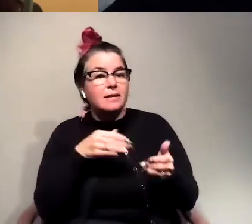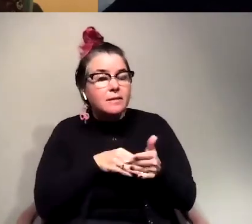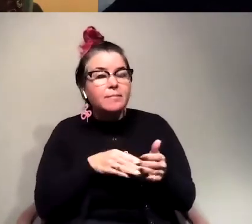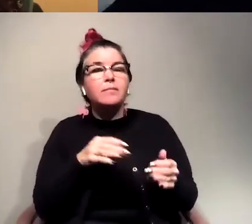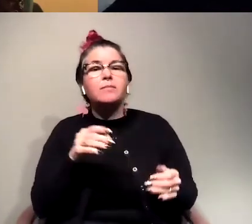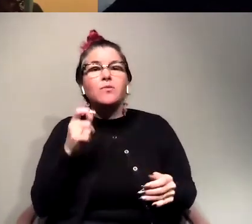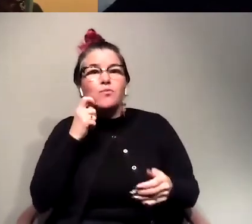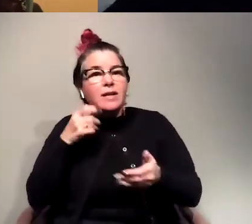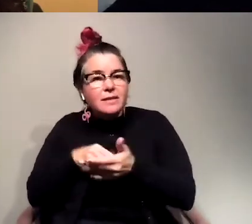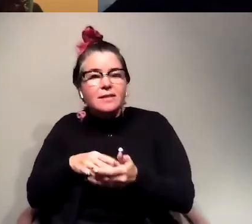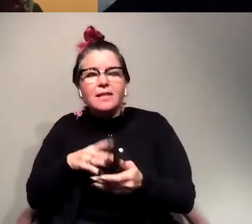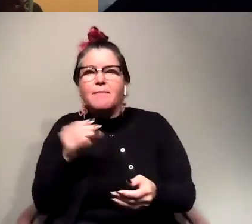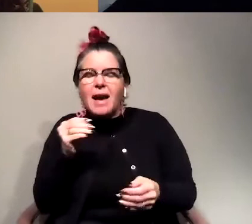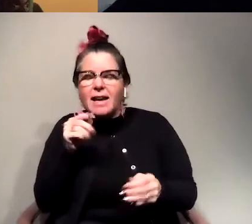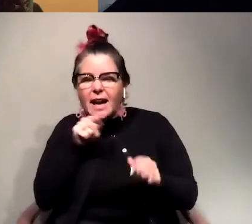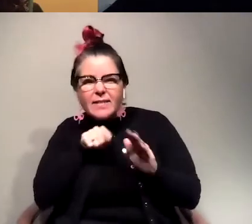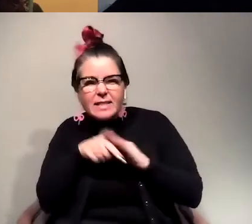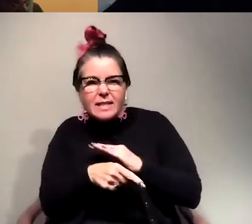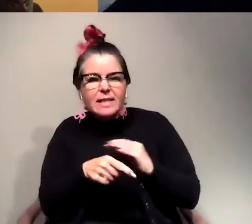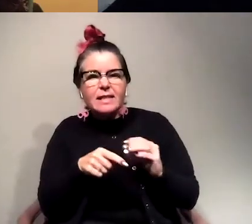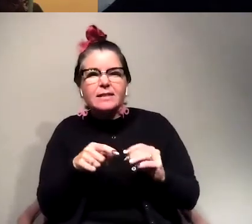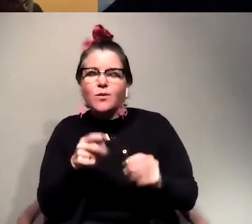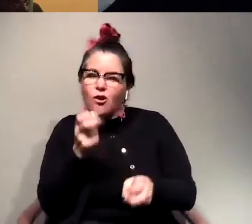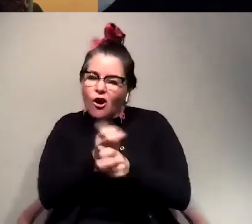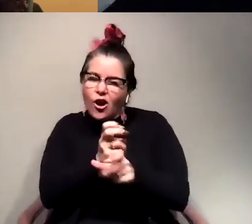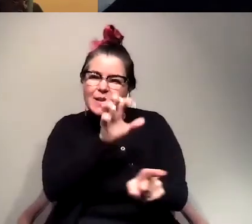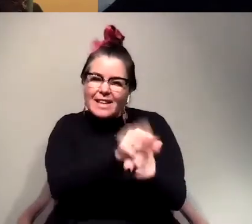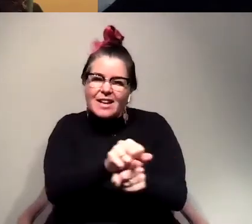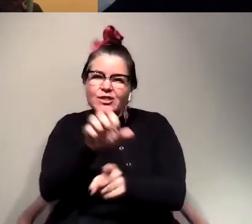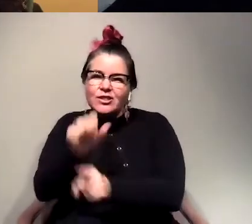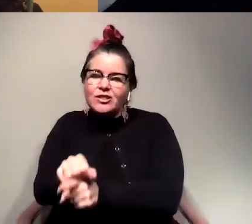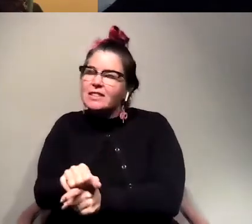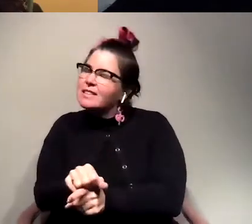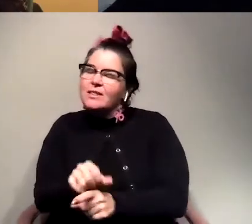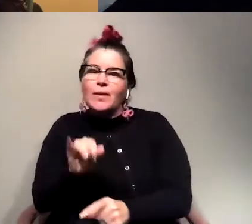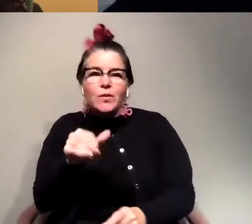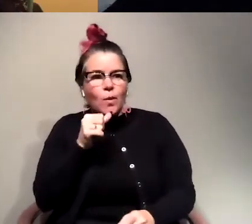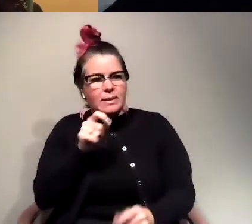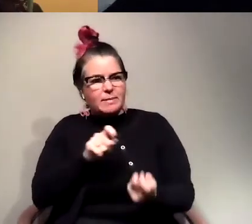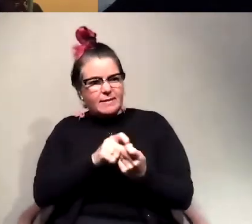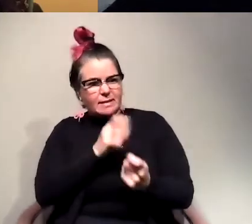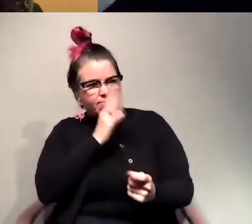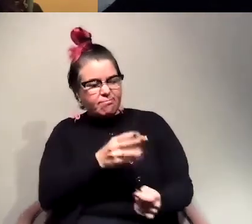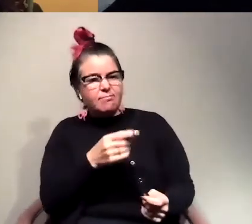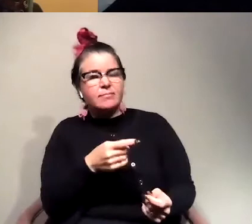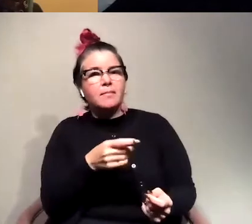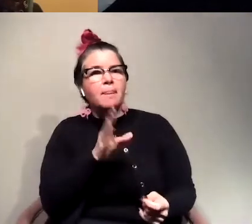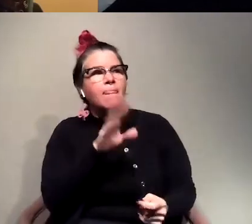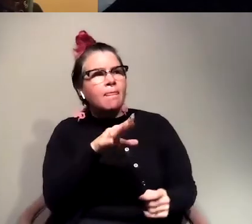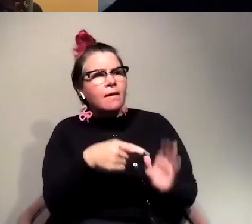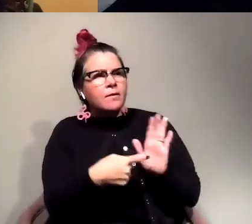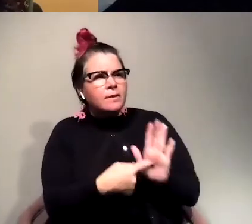be really sneaky about it too. And that's what makes it hard to catch too. So if you don't tell it, for example,